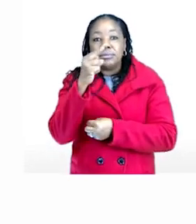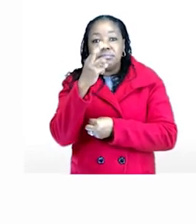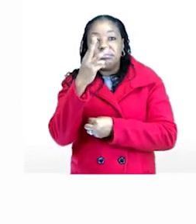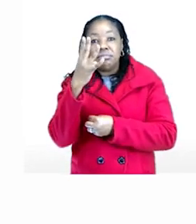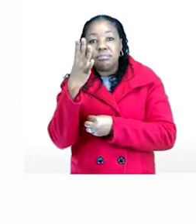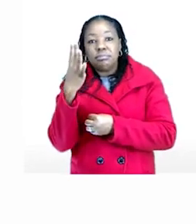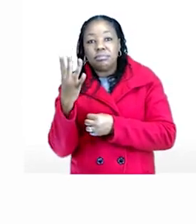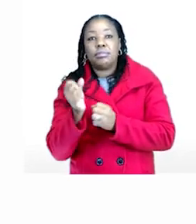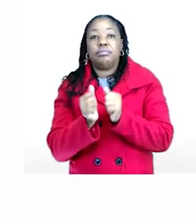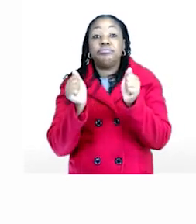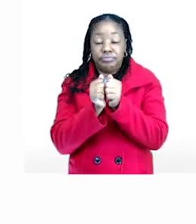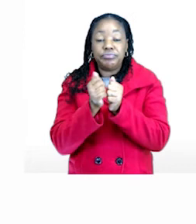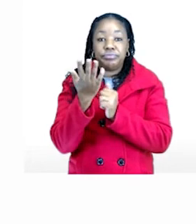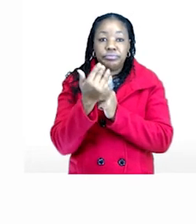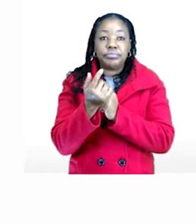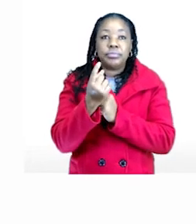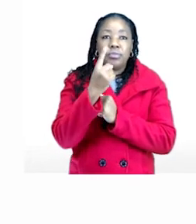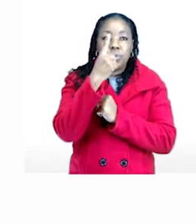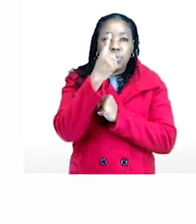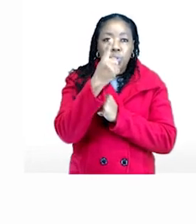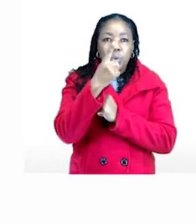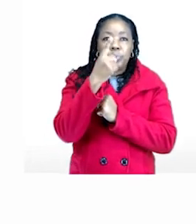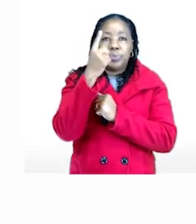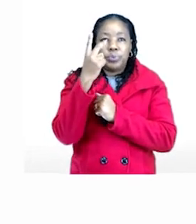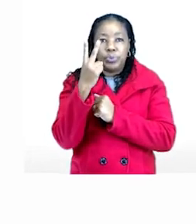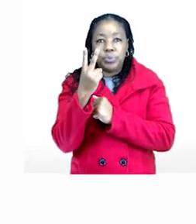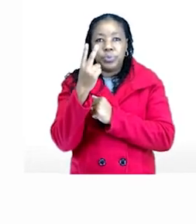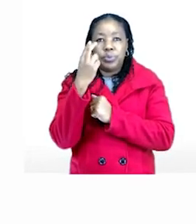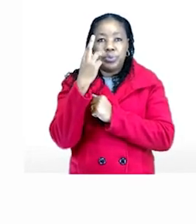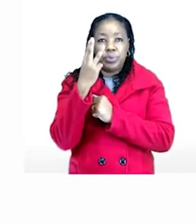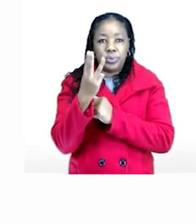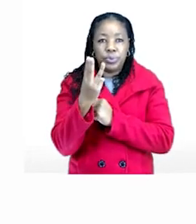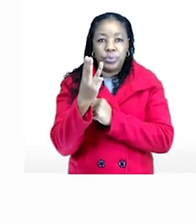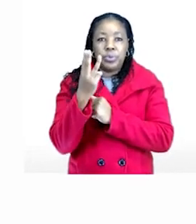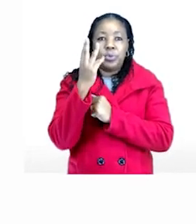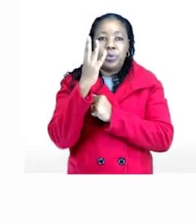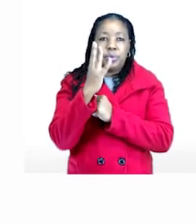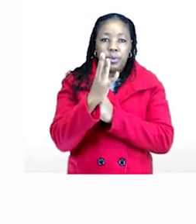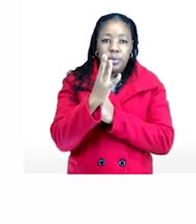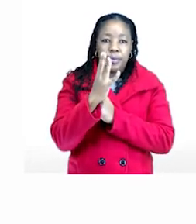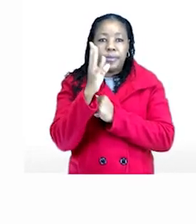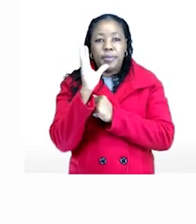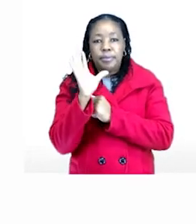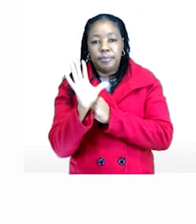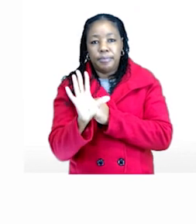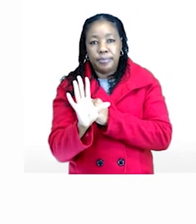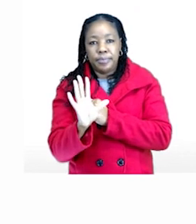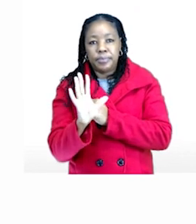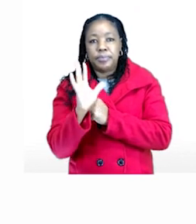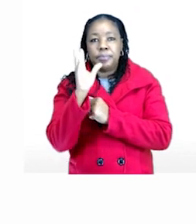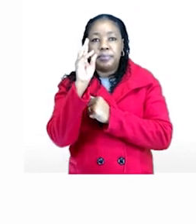count together. 1, 2, 3, 4,